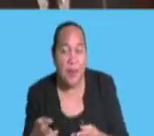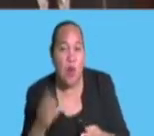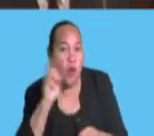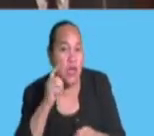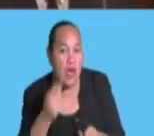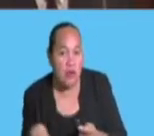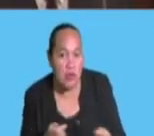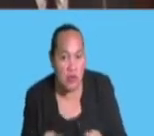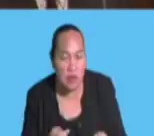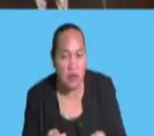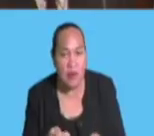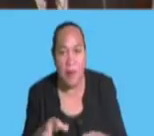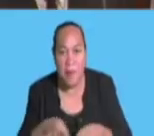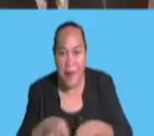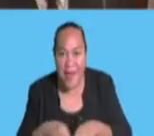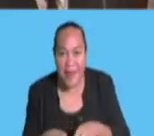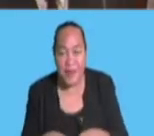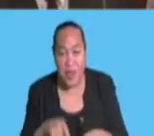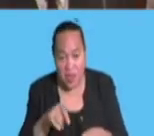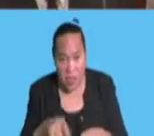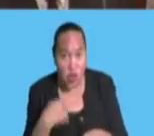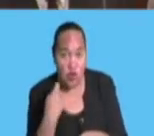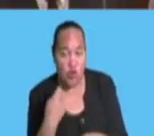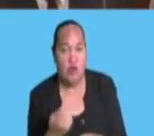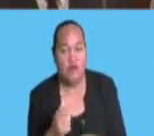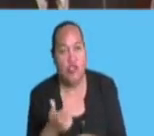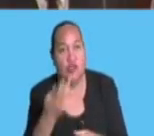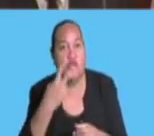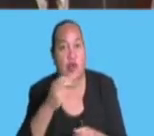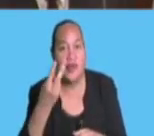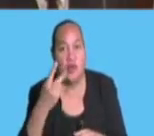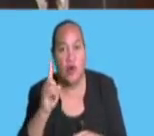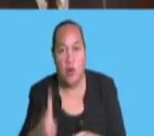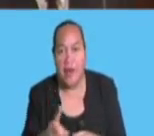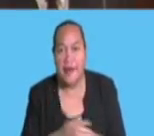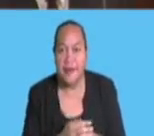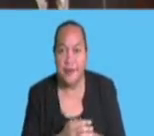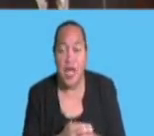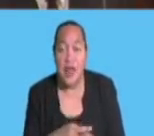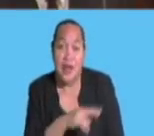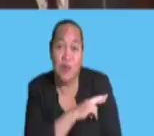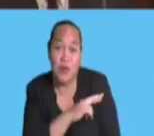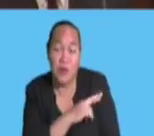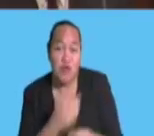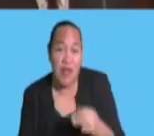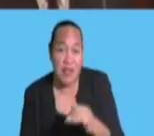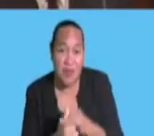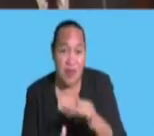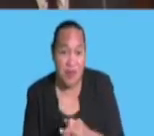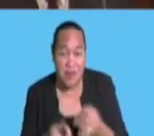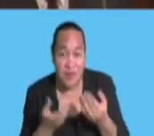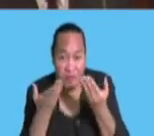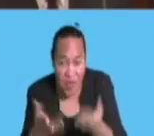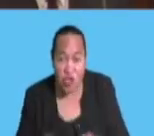the Work Smart initiative. This plan is slated to be completed by the year 2021. The responsibility to provide access to transportation for